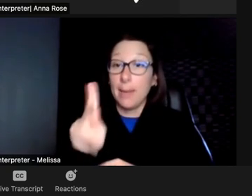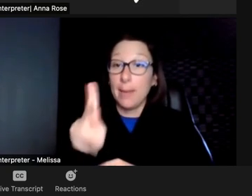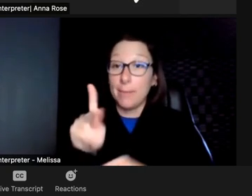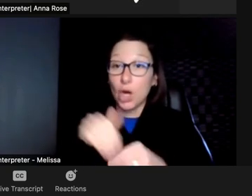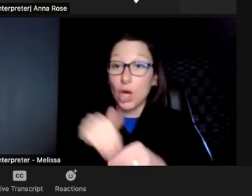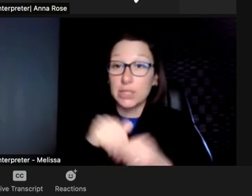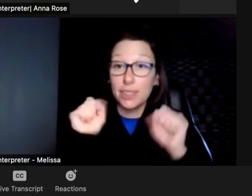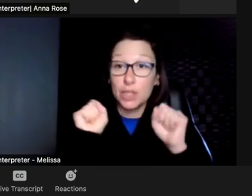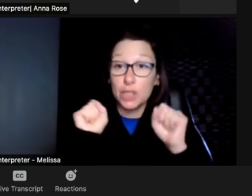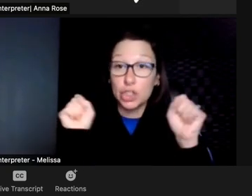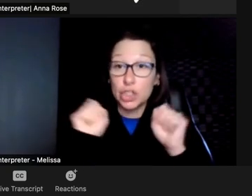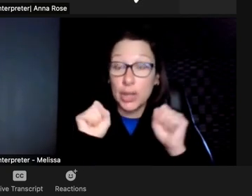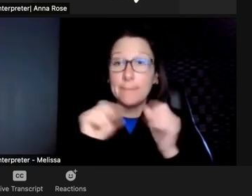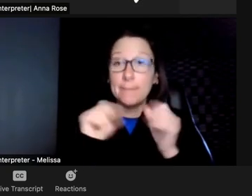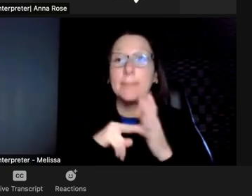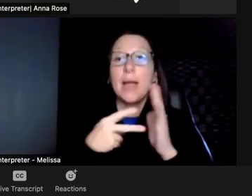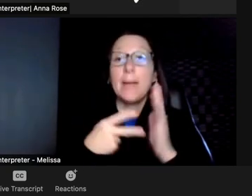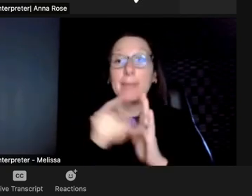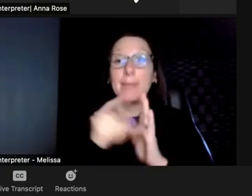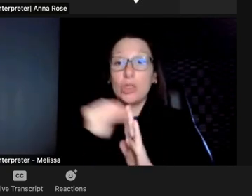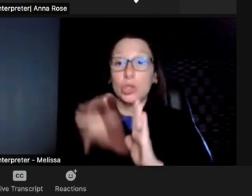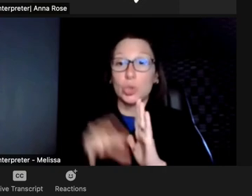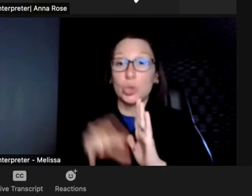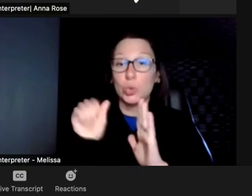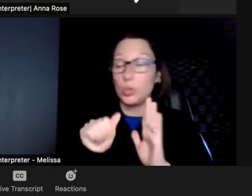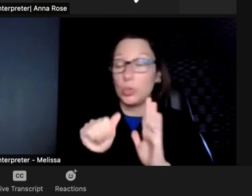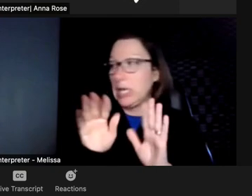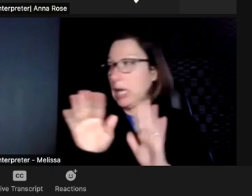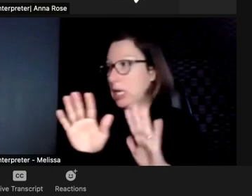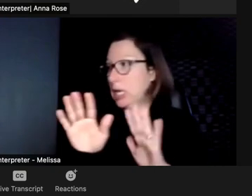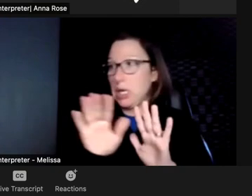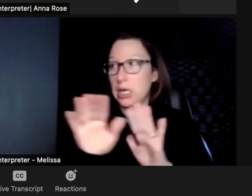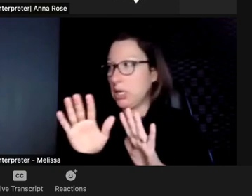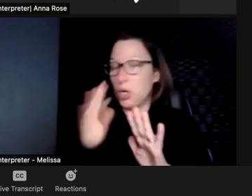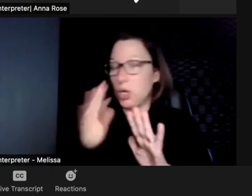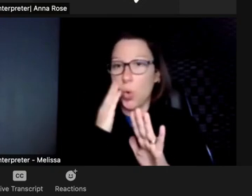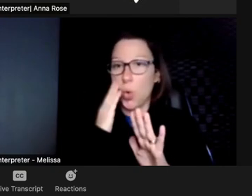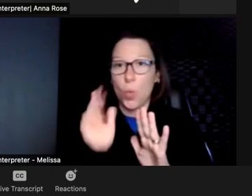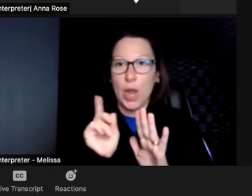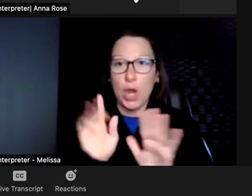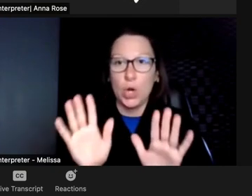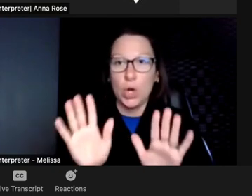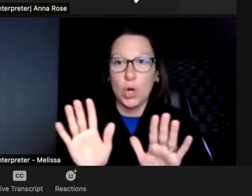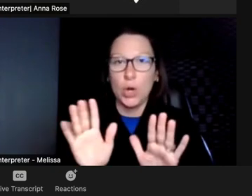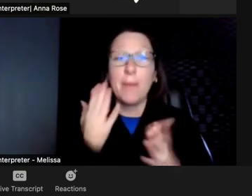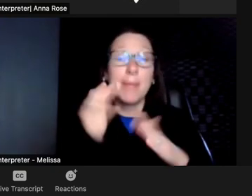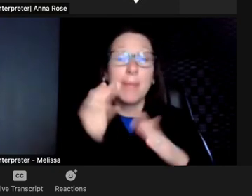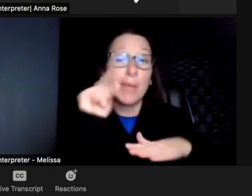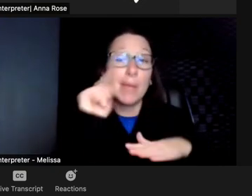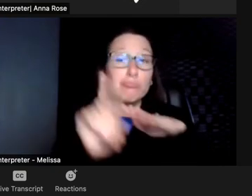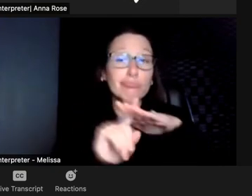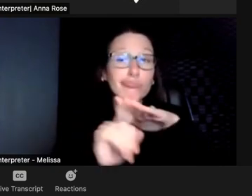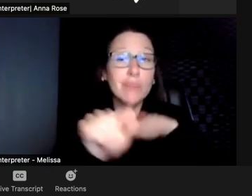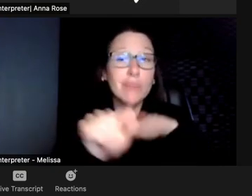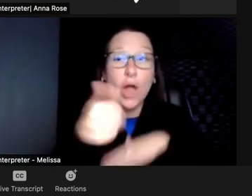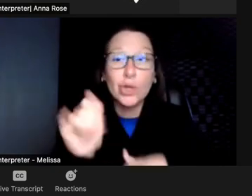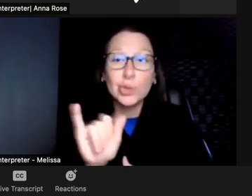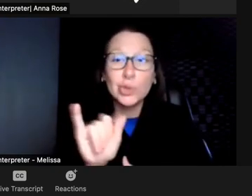student can orient themselves better, even when things are more chaotic. There may be some other ones you can think of too. Take a